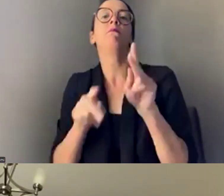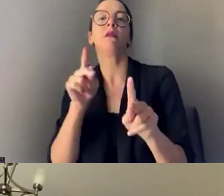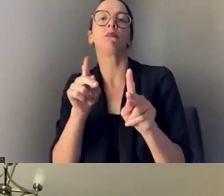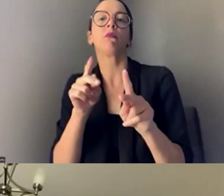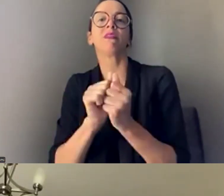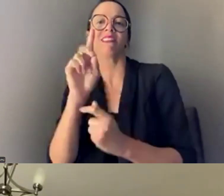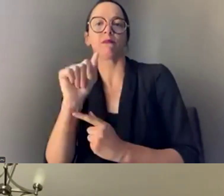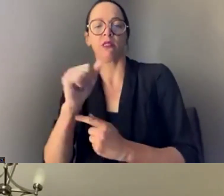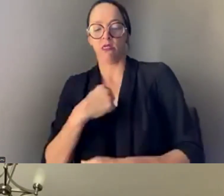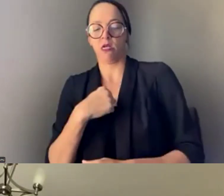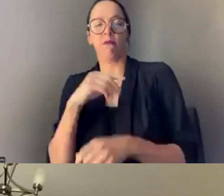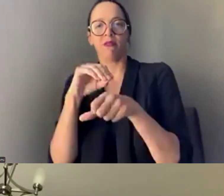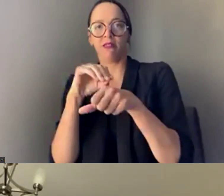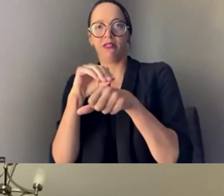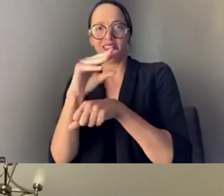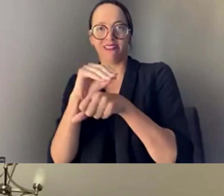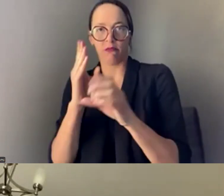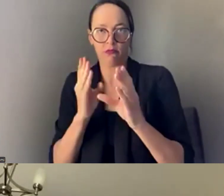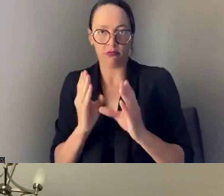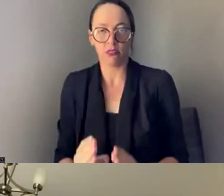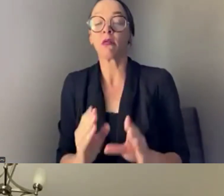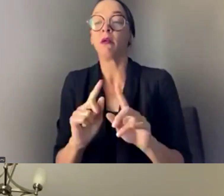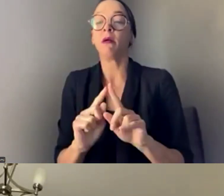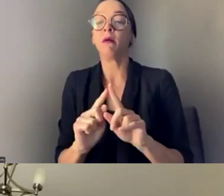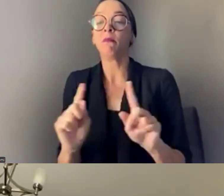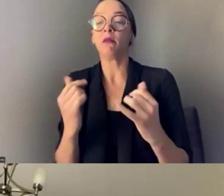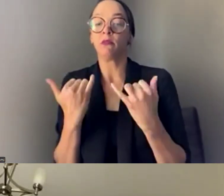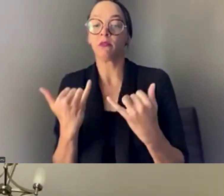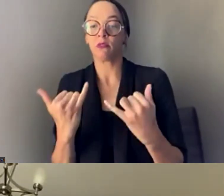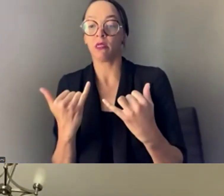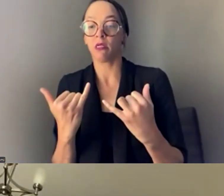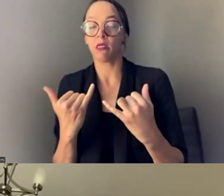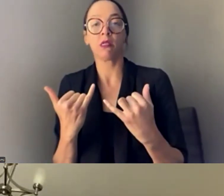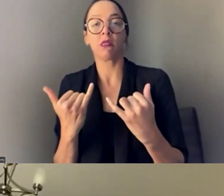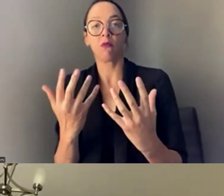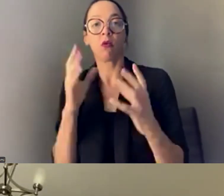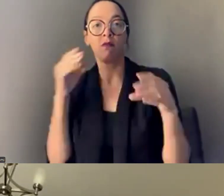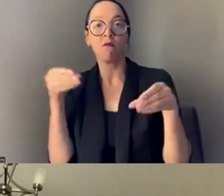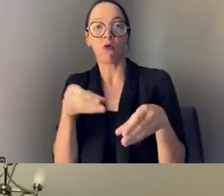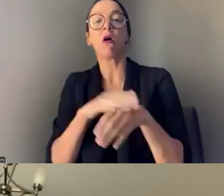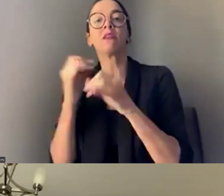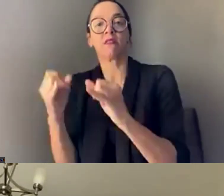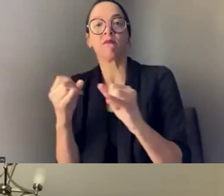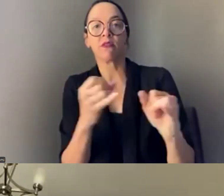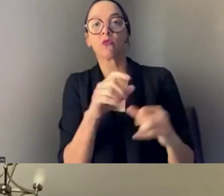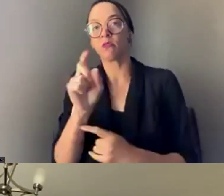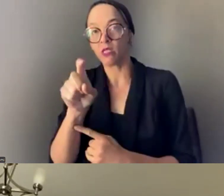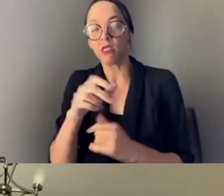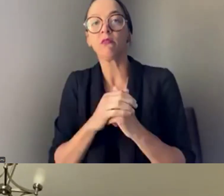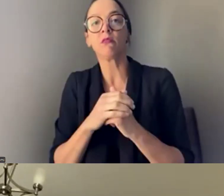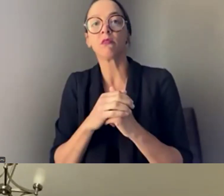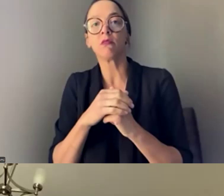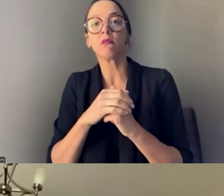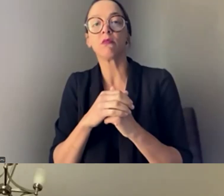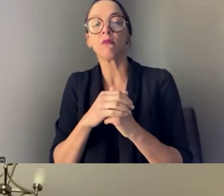a individual who uses long-term services and support. I think when you talk about